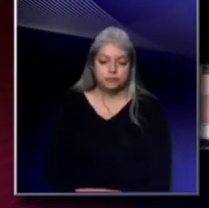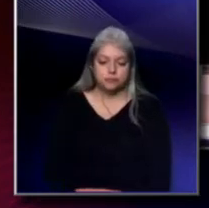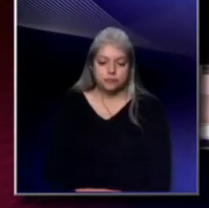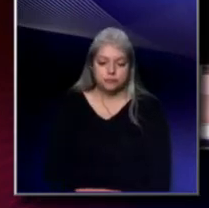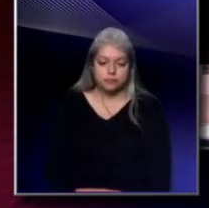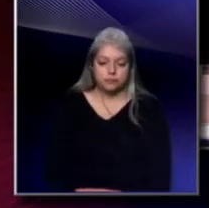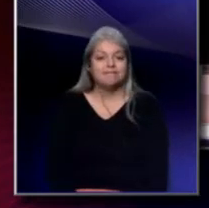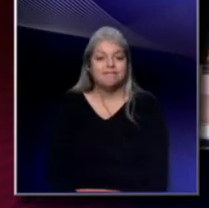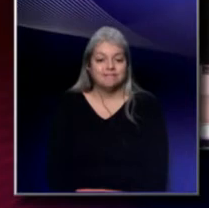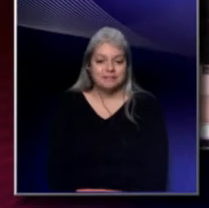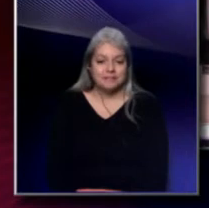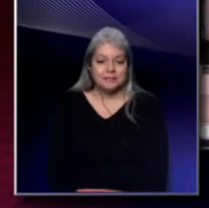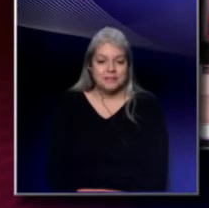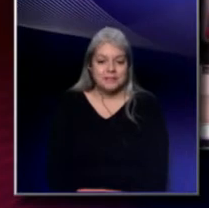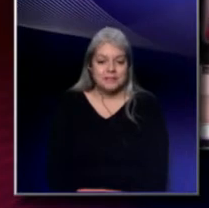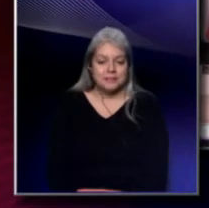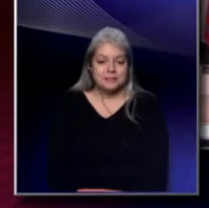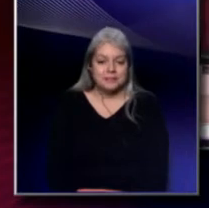We'll see you next.